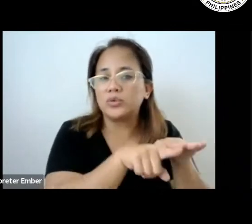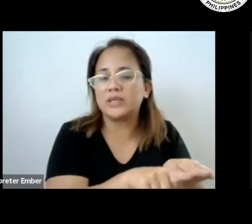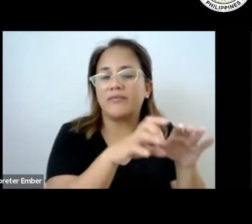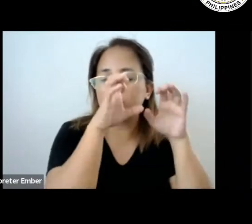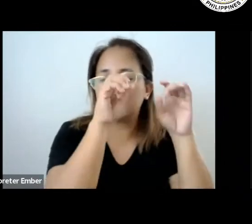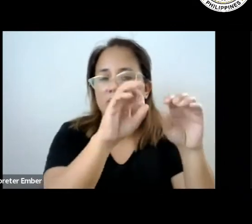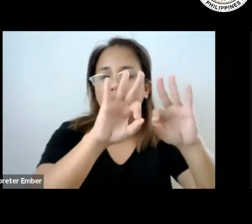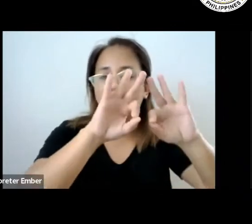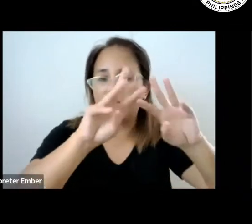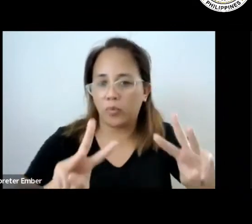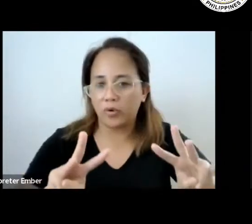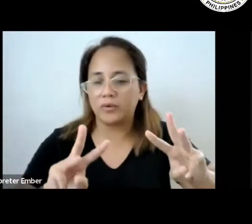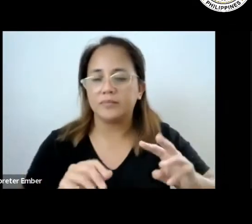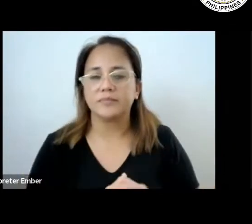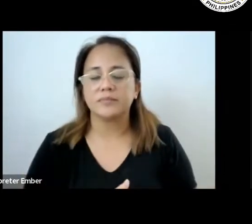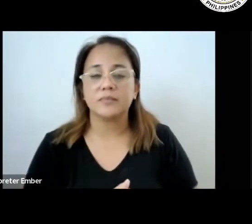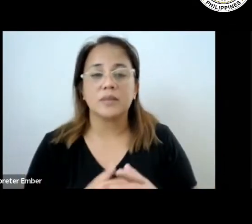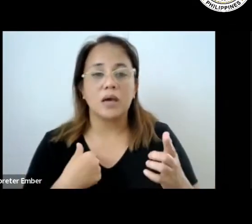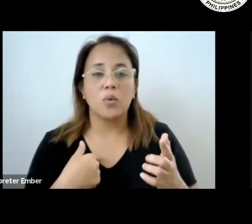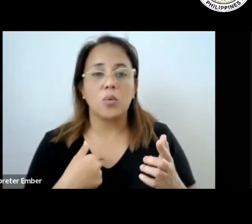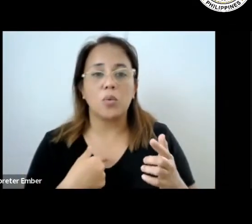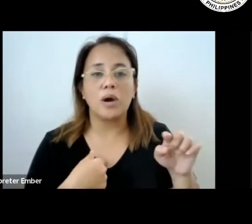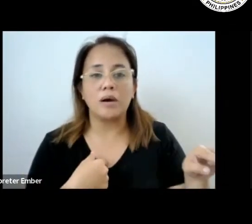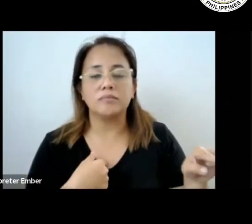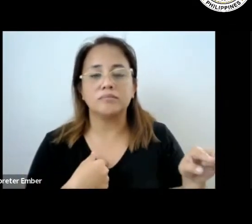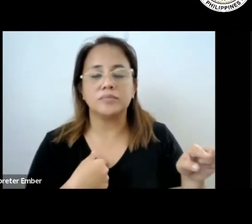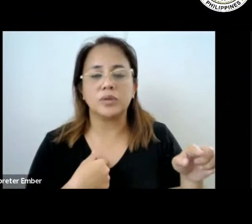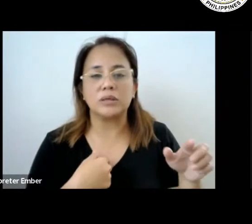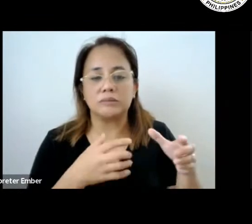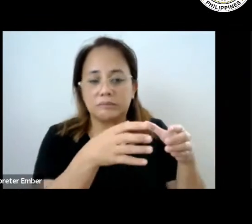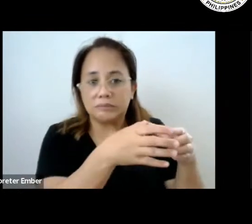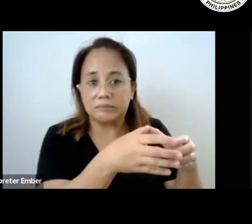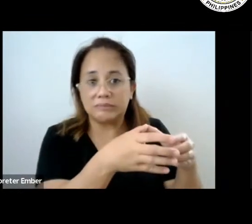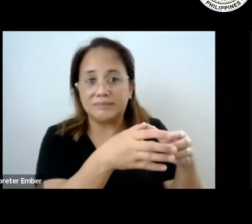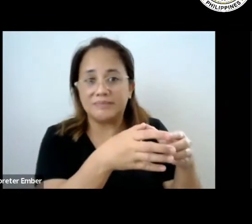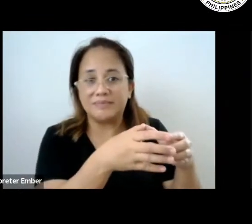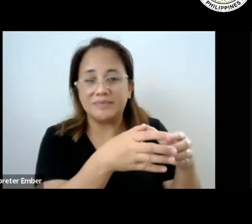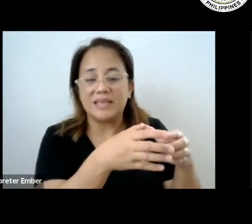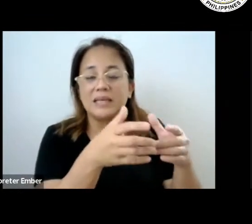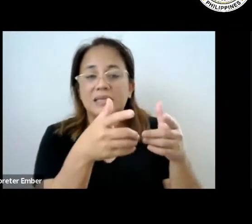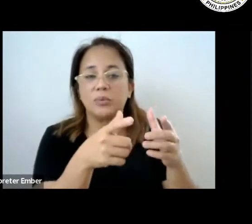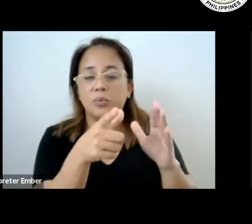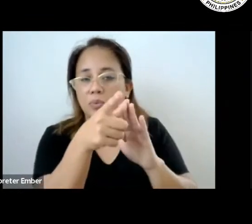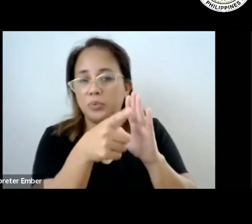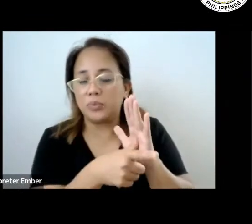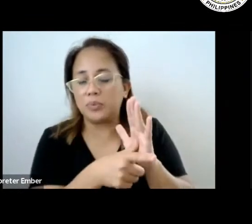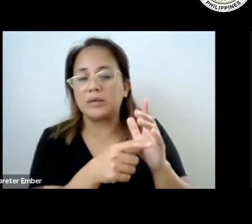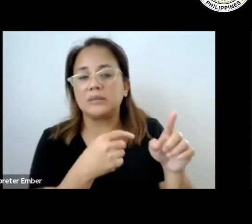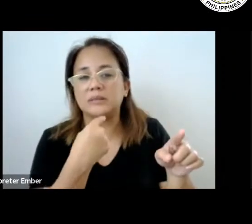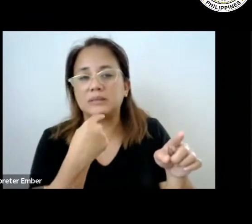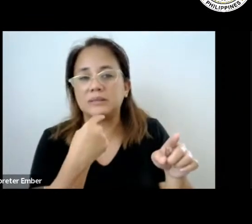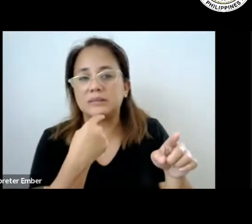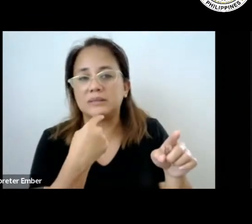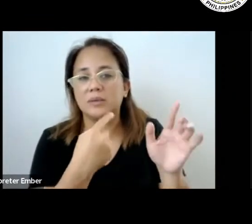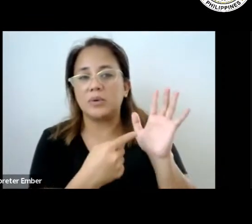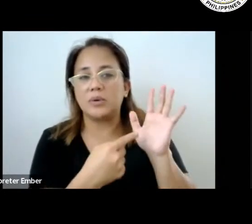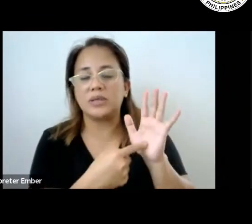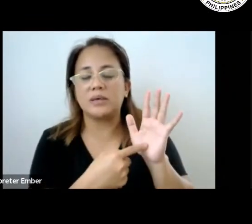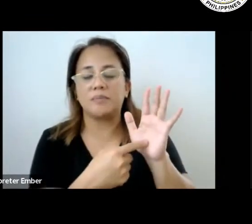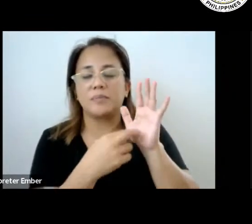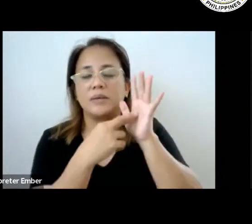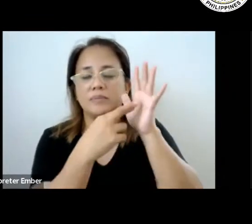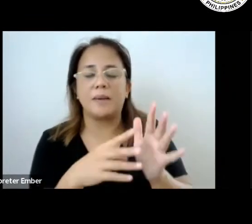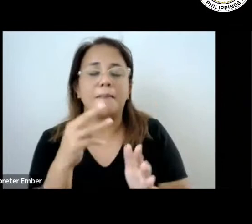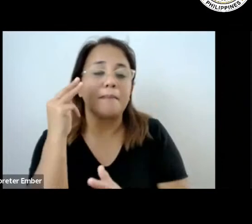framework. With a verbal classification, with the legislative staff of Representative Mark Goh on 6